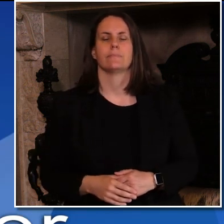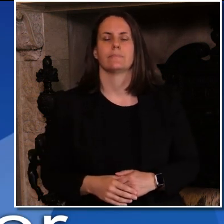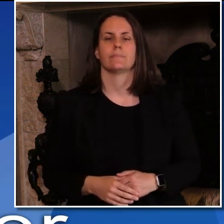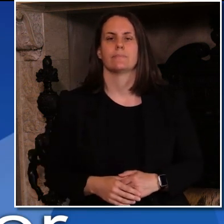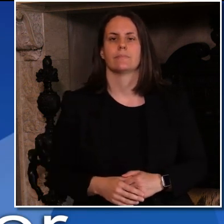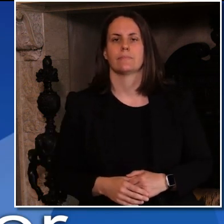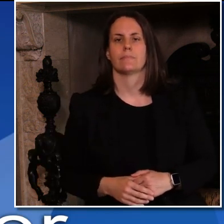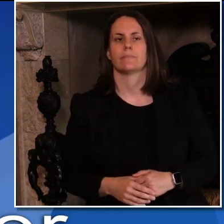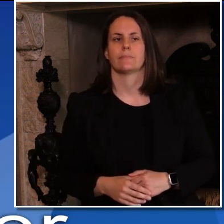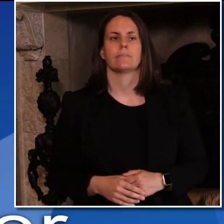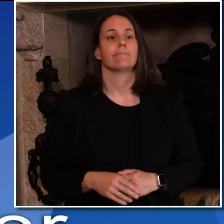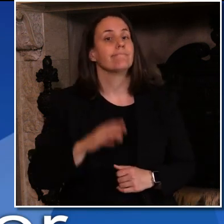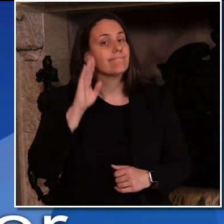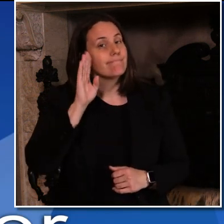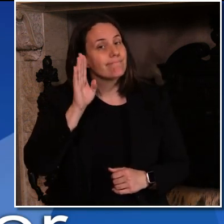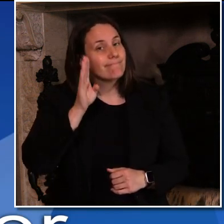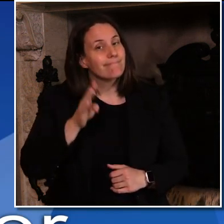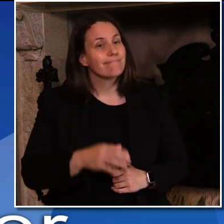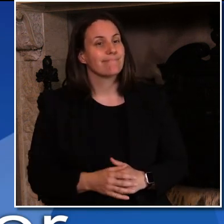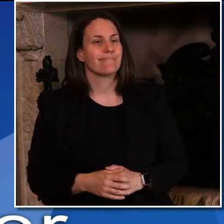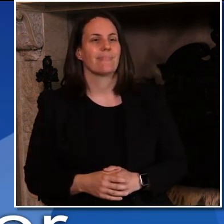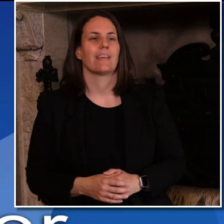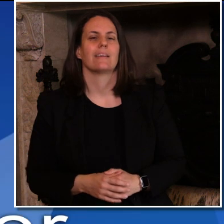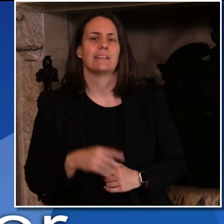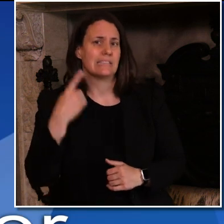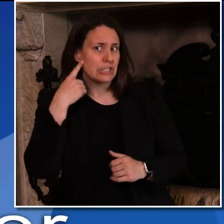Hey guys, can you hear me? Yes. Yes.